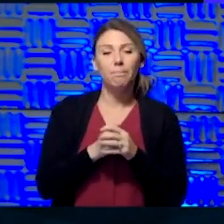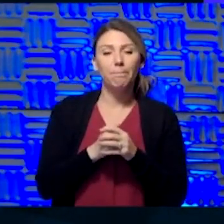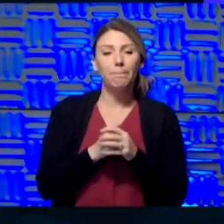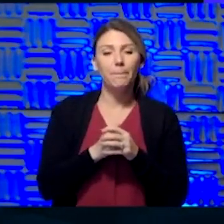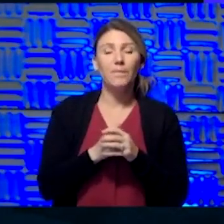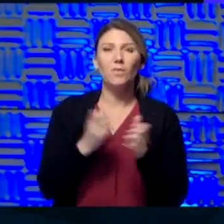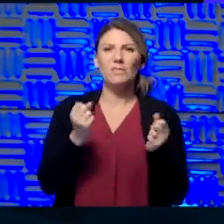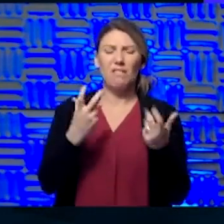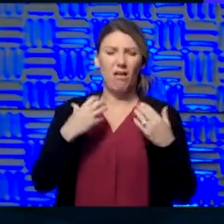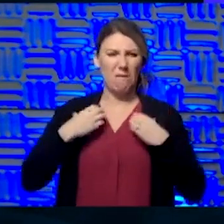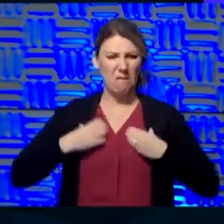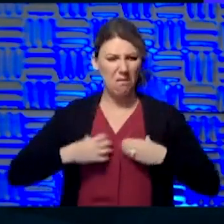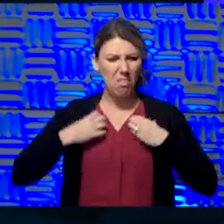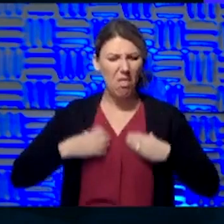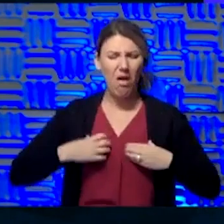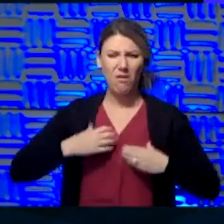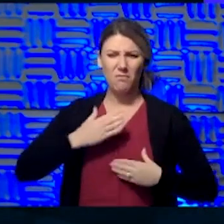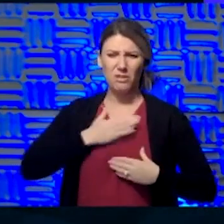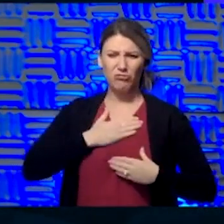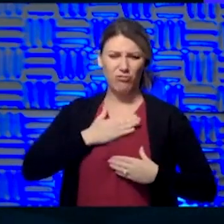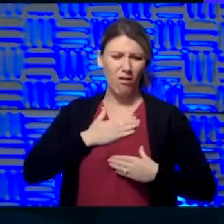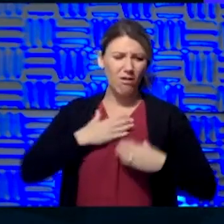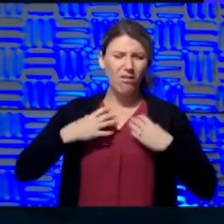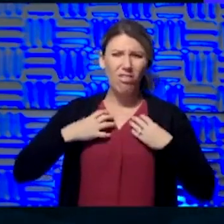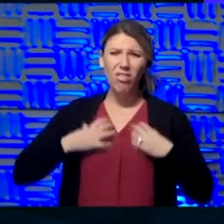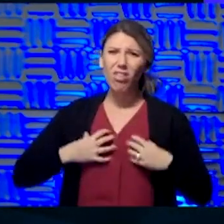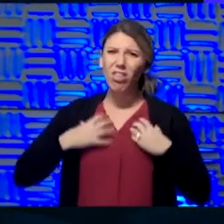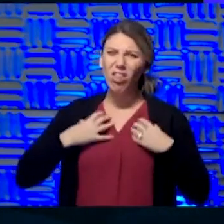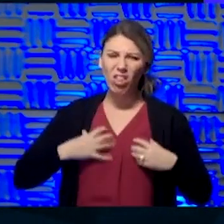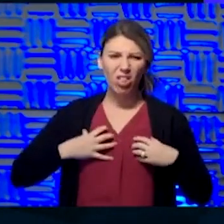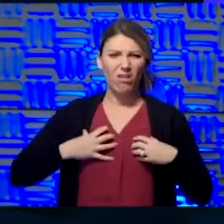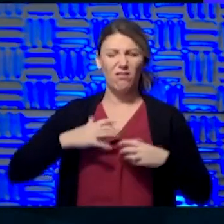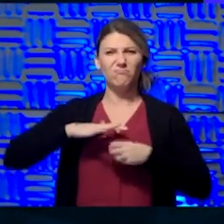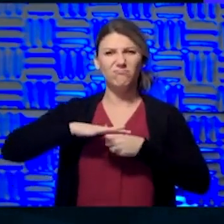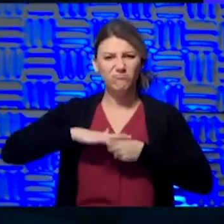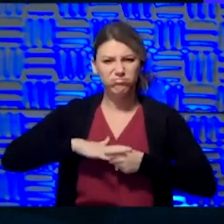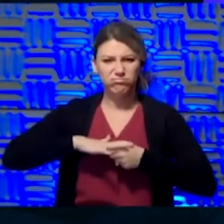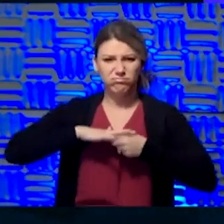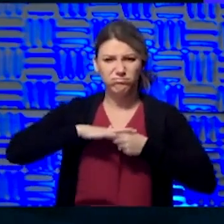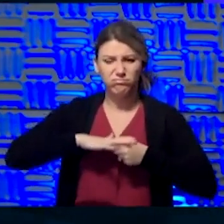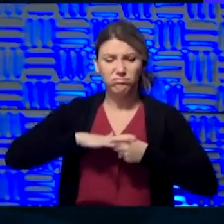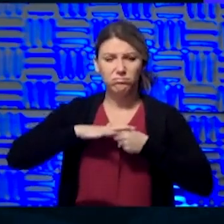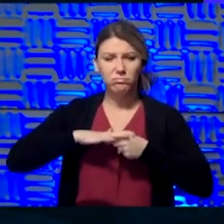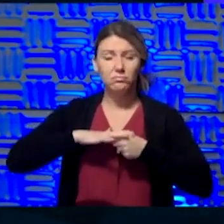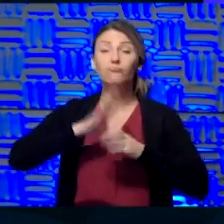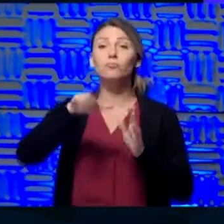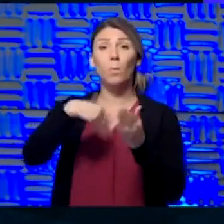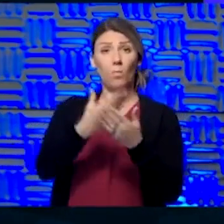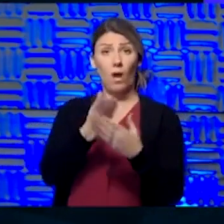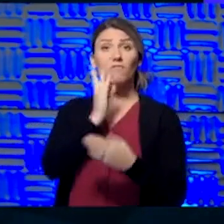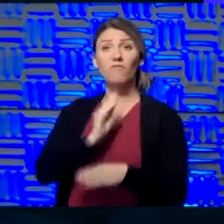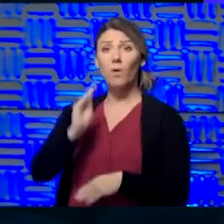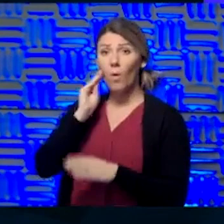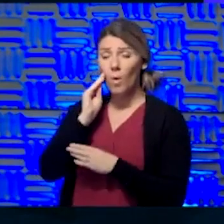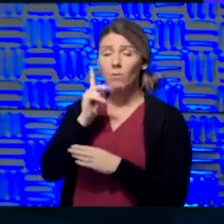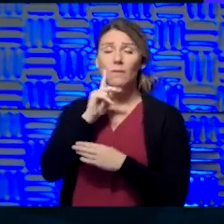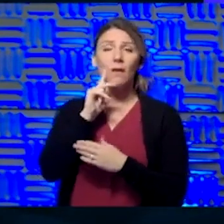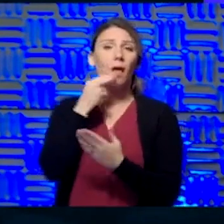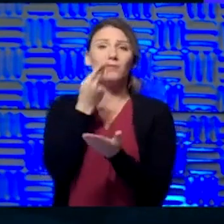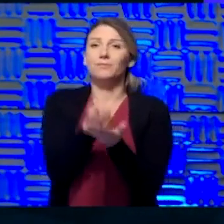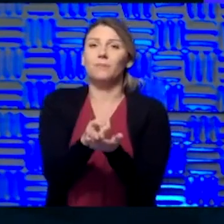my lungs and in my chest, and so I noticed that was different. So I got home and I just laid